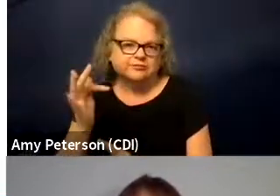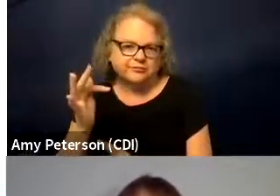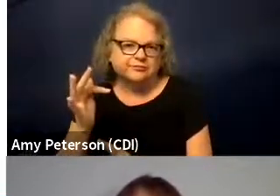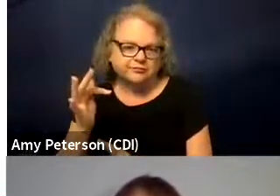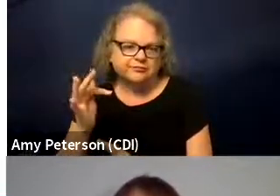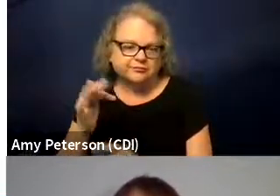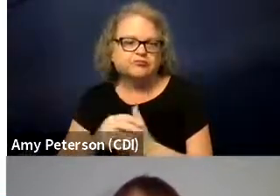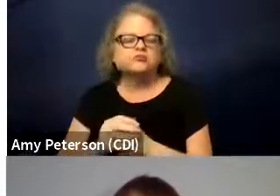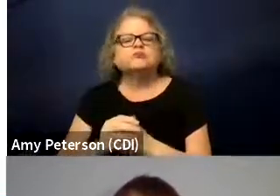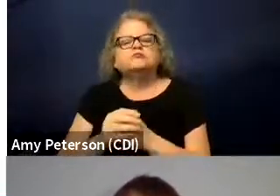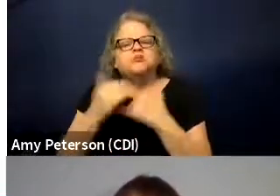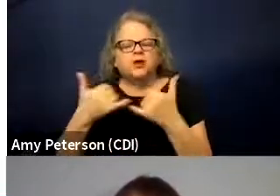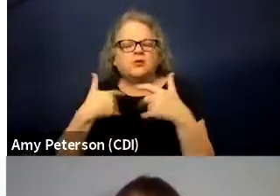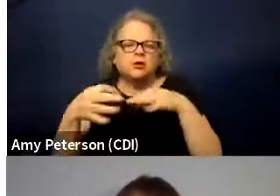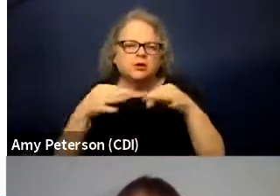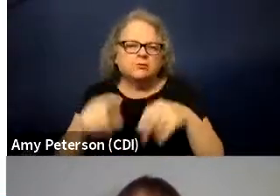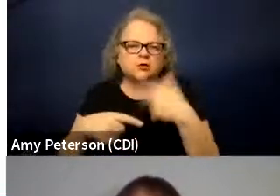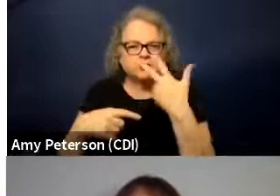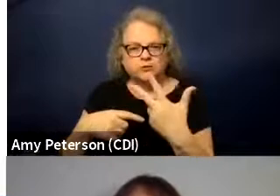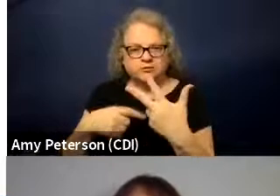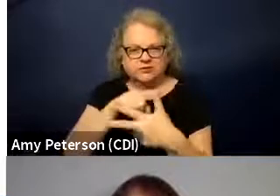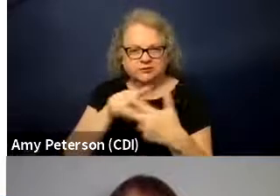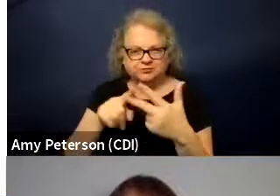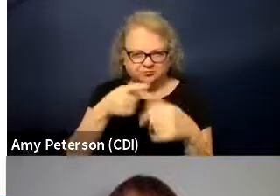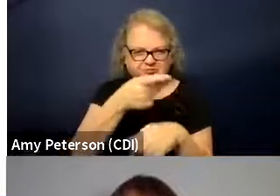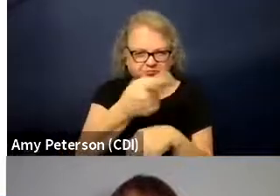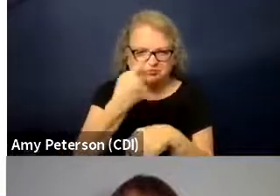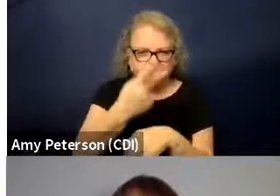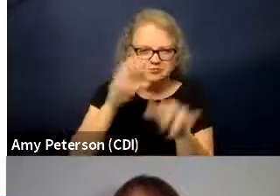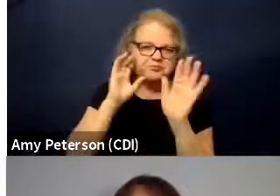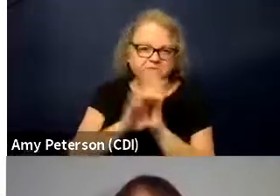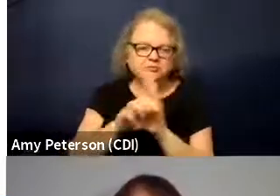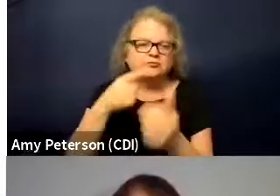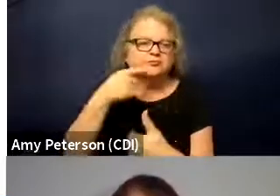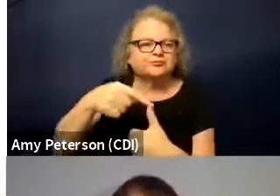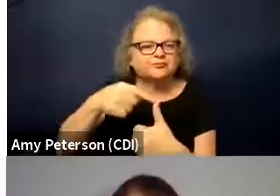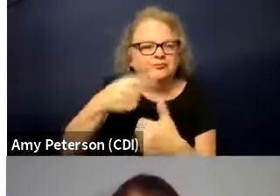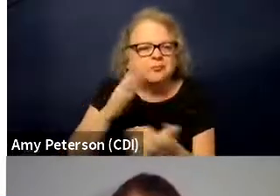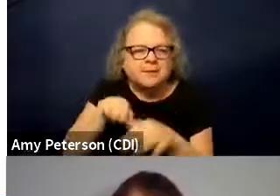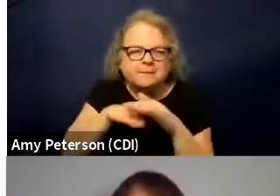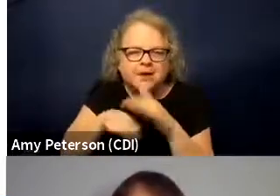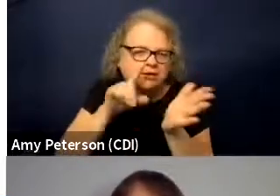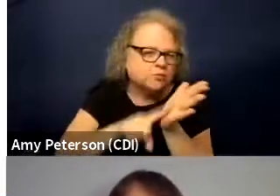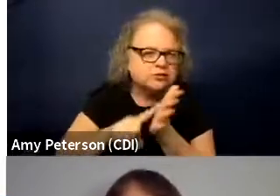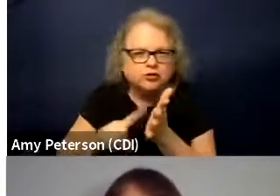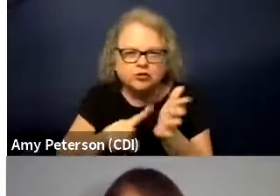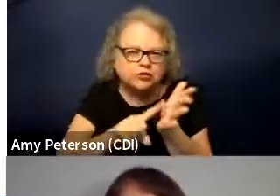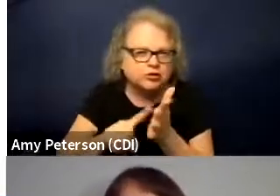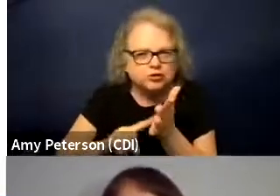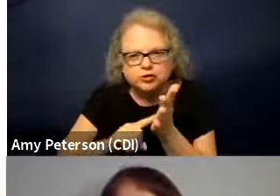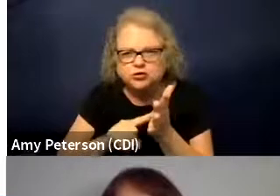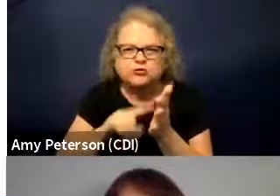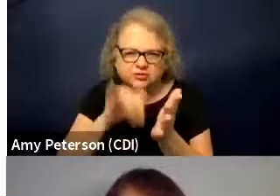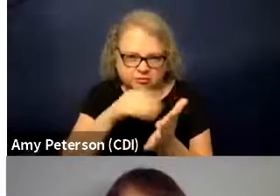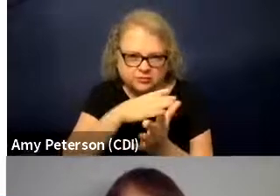research. What do we know about this virus? Where are its weak points? How can we make a vaccine and make